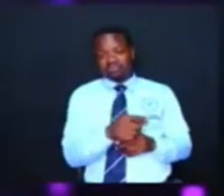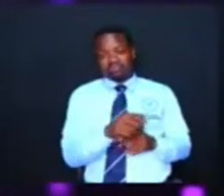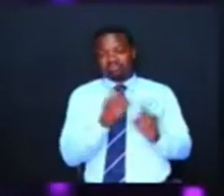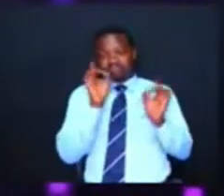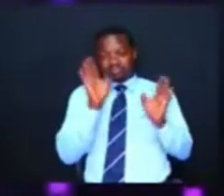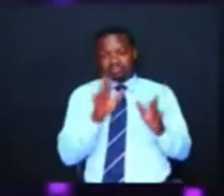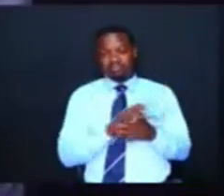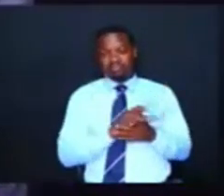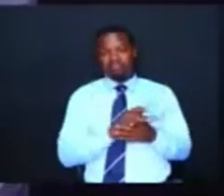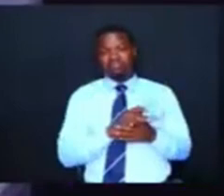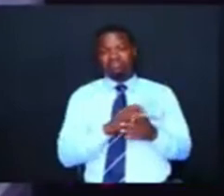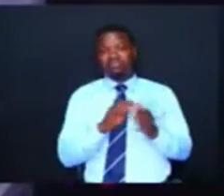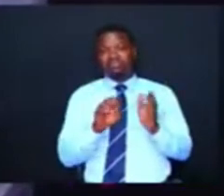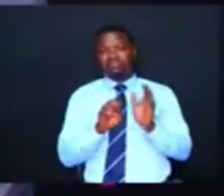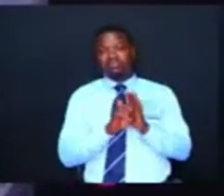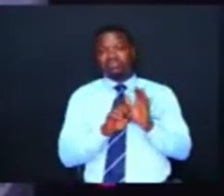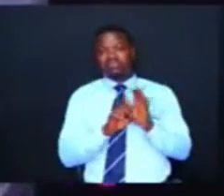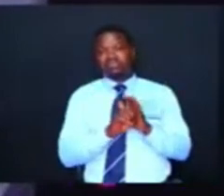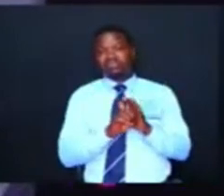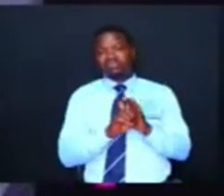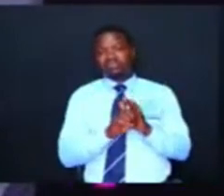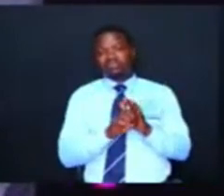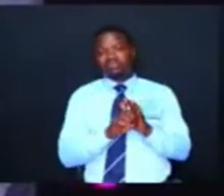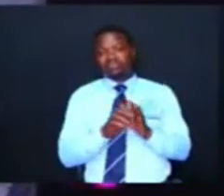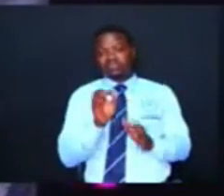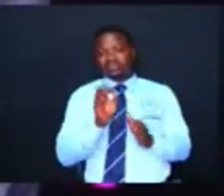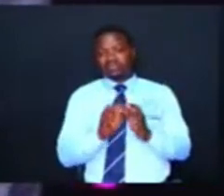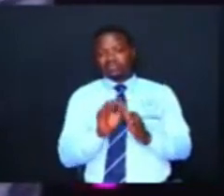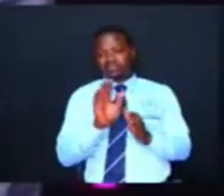Especially when your subordinate is fighting you, it pains.